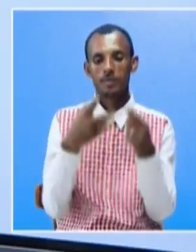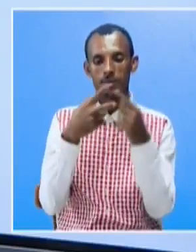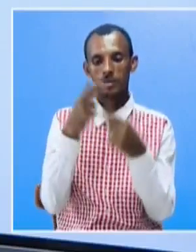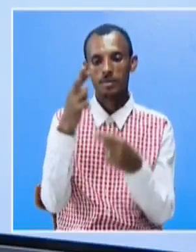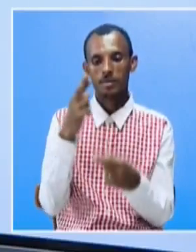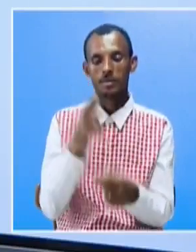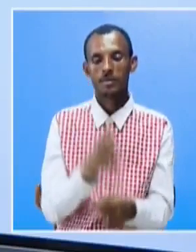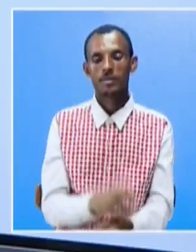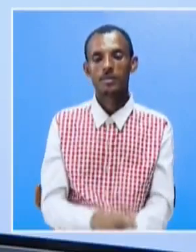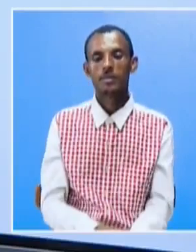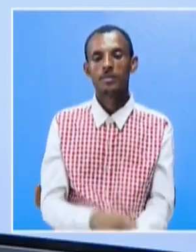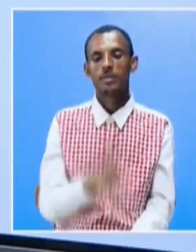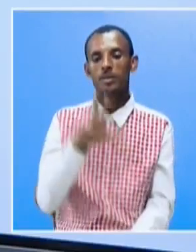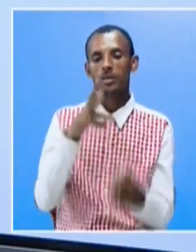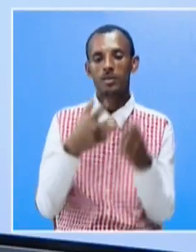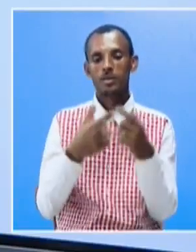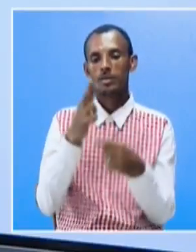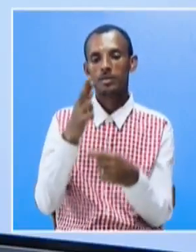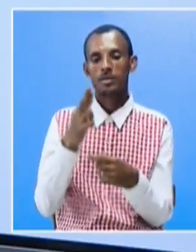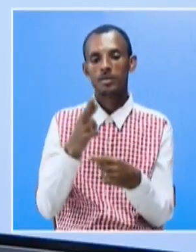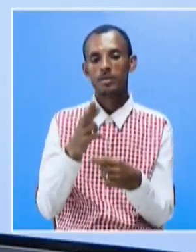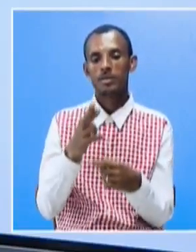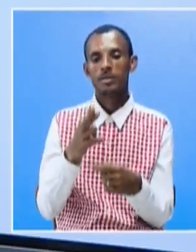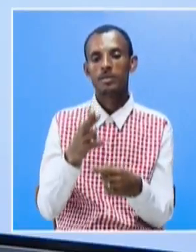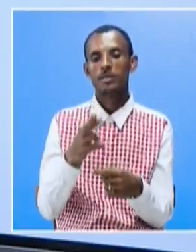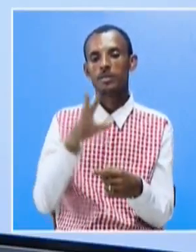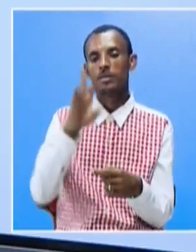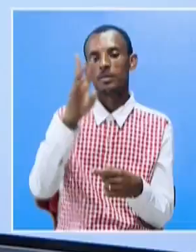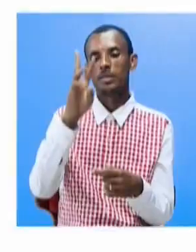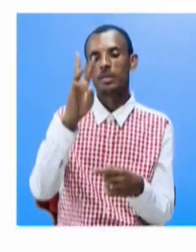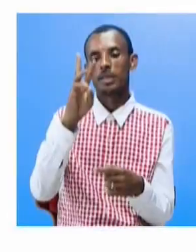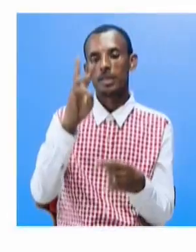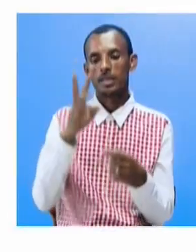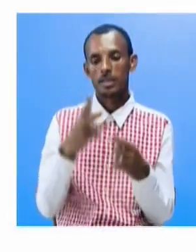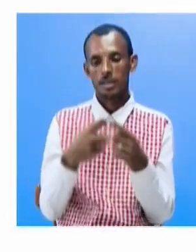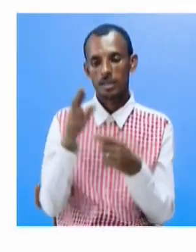Okay, third piece with 6 piece upward in this form.